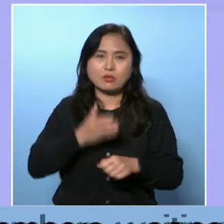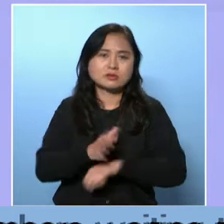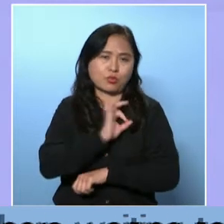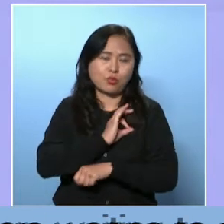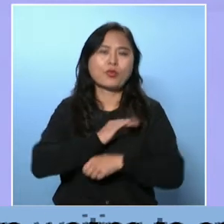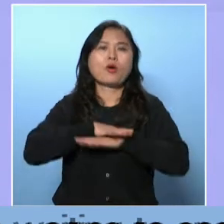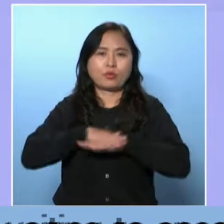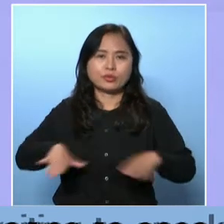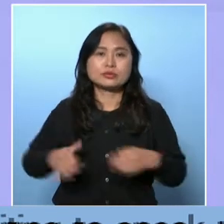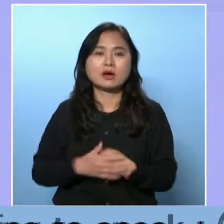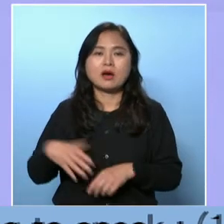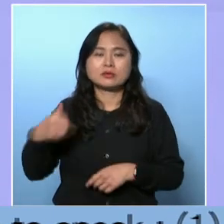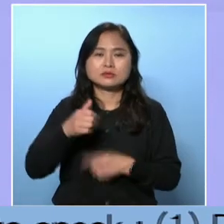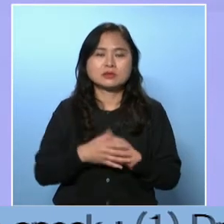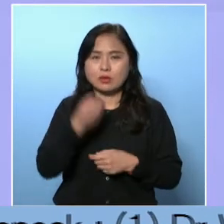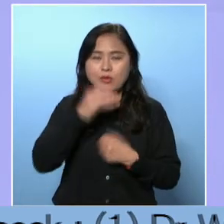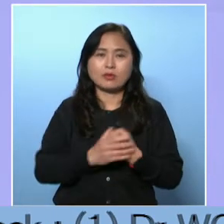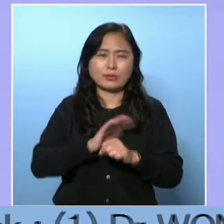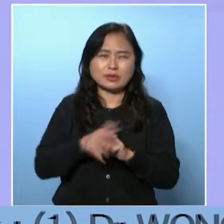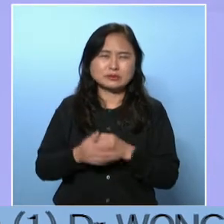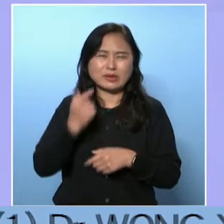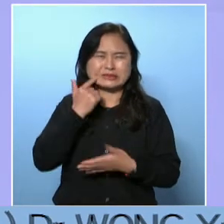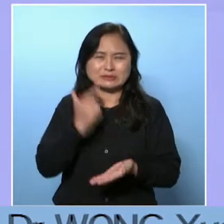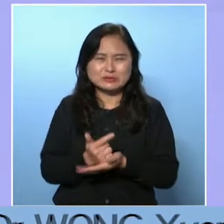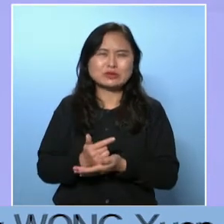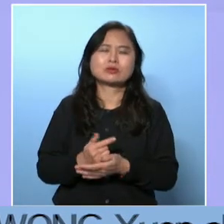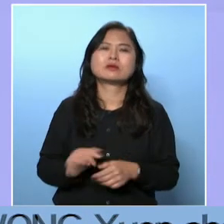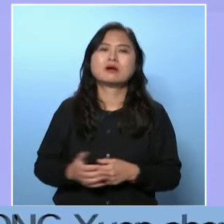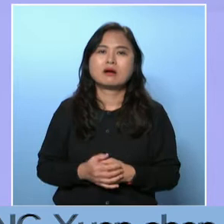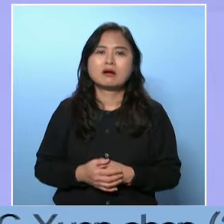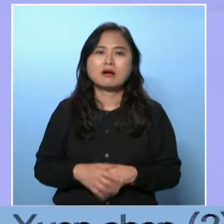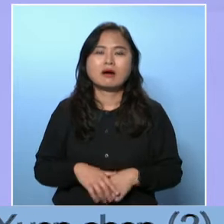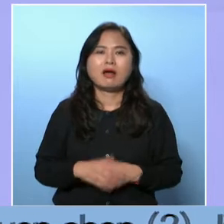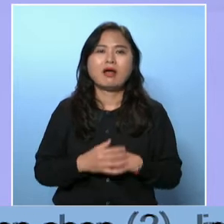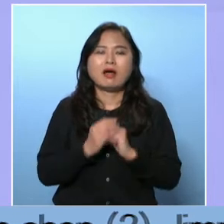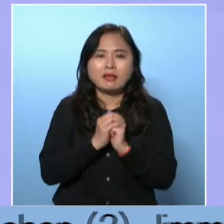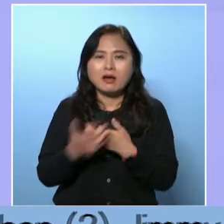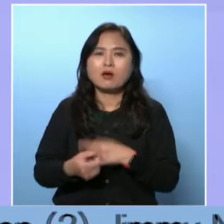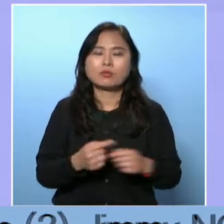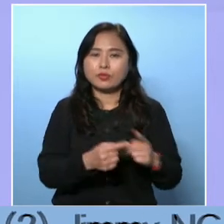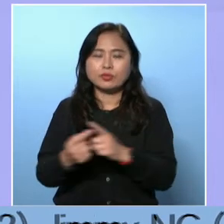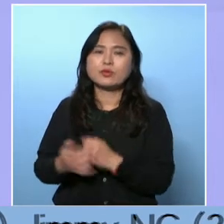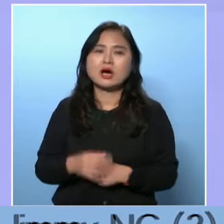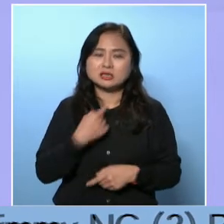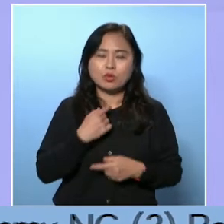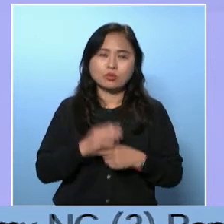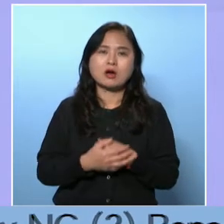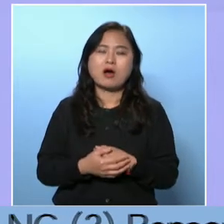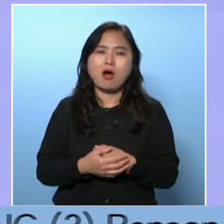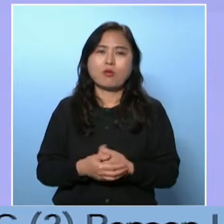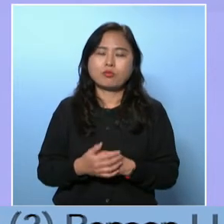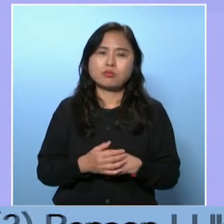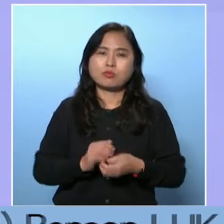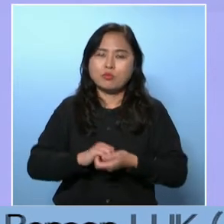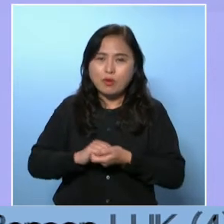the people of Hong Kong so that we can have social stability. We are in dire situation.